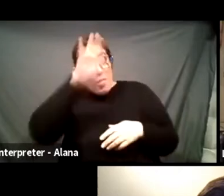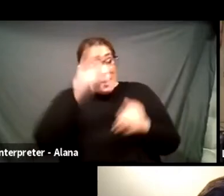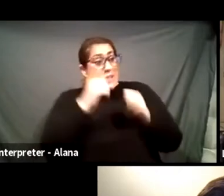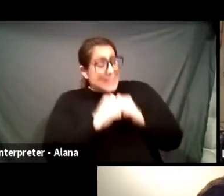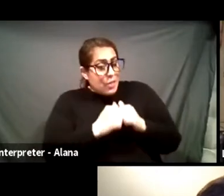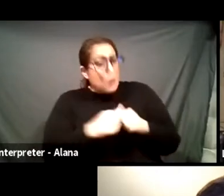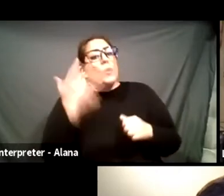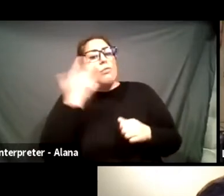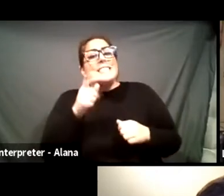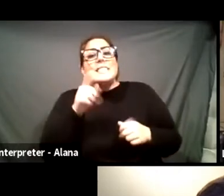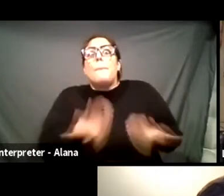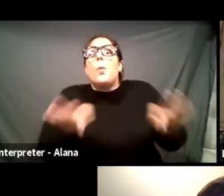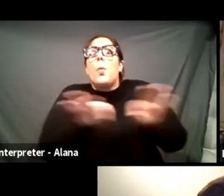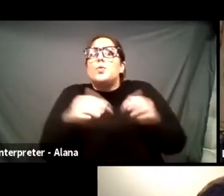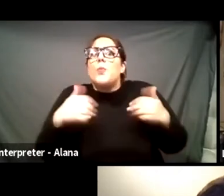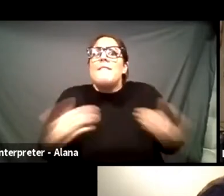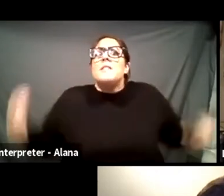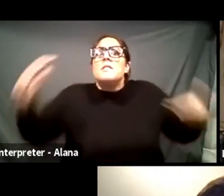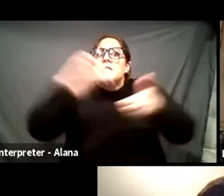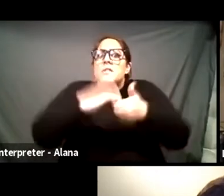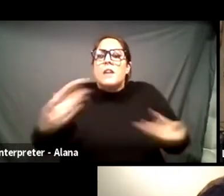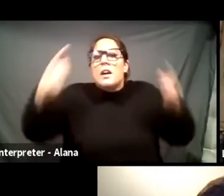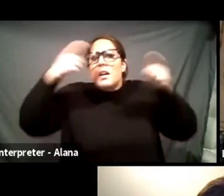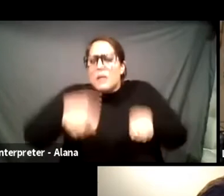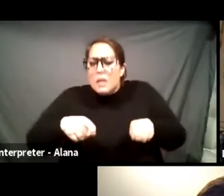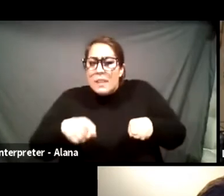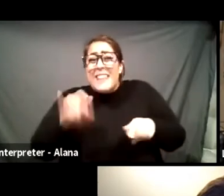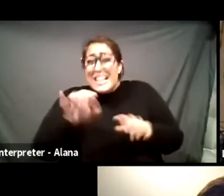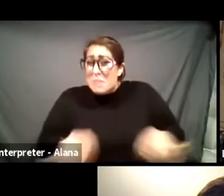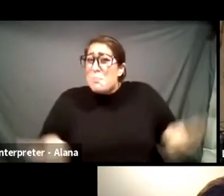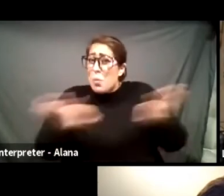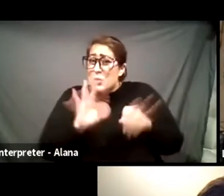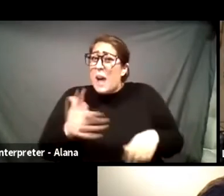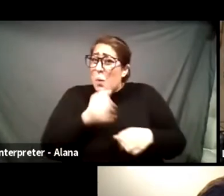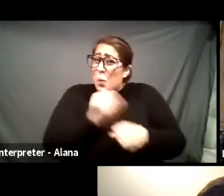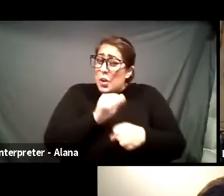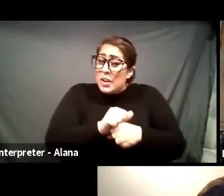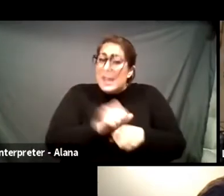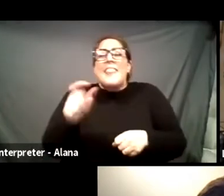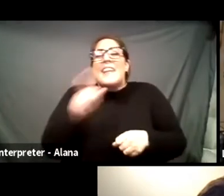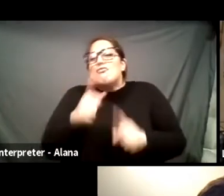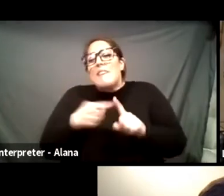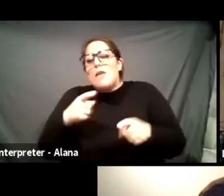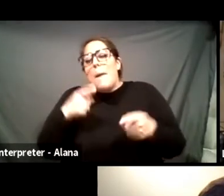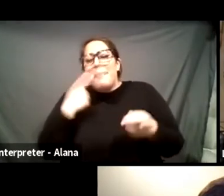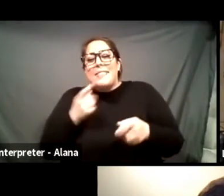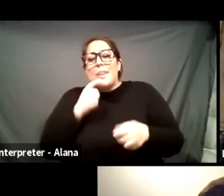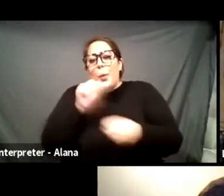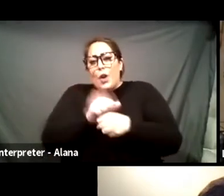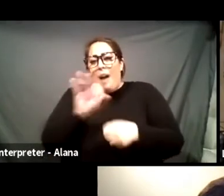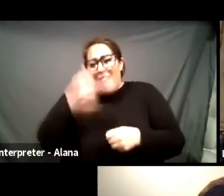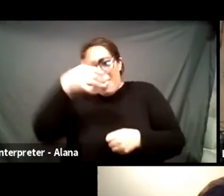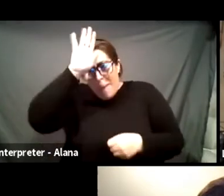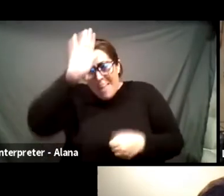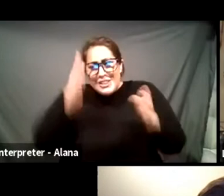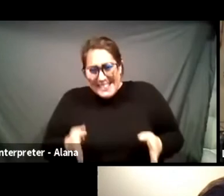been to a central part of how we both work, which probably comes from the discipline of anthropology in trying to correct its early endeavors,